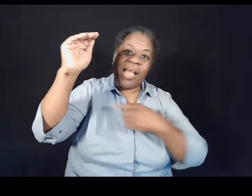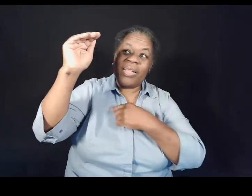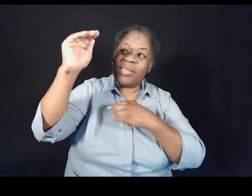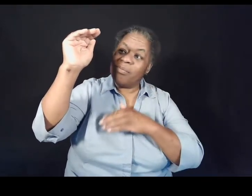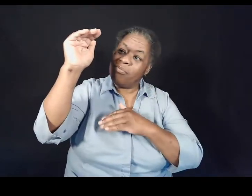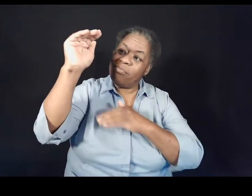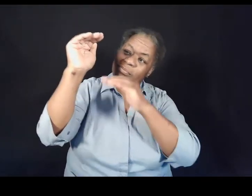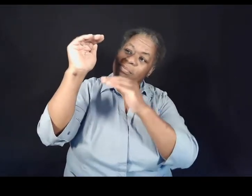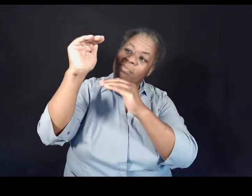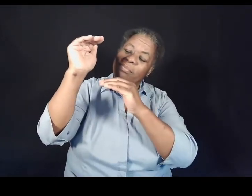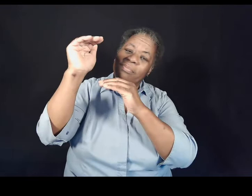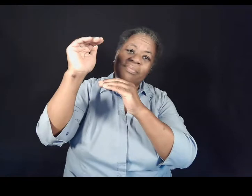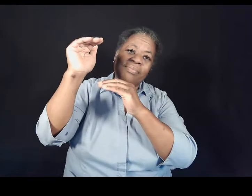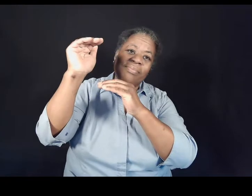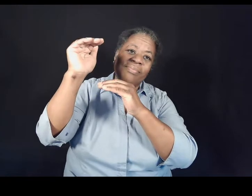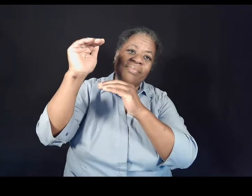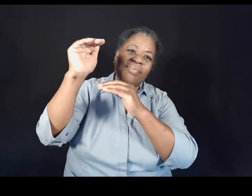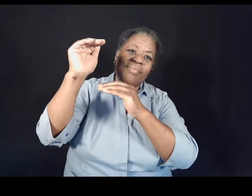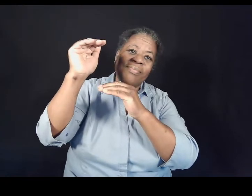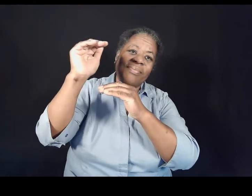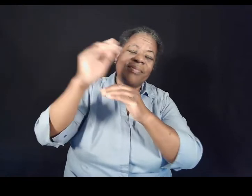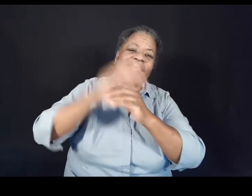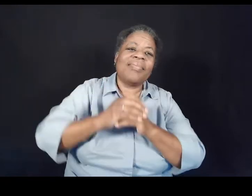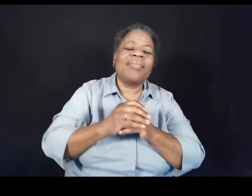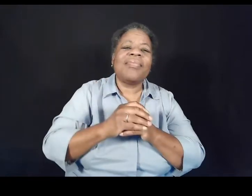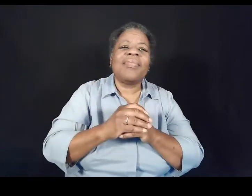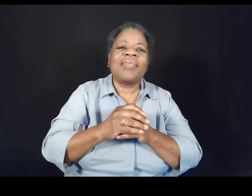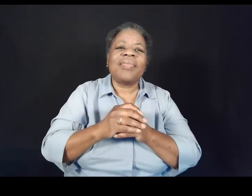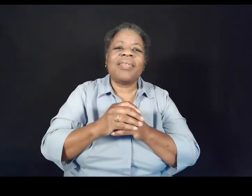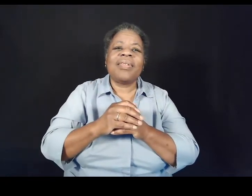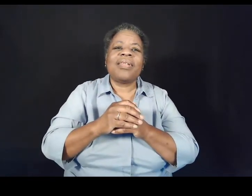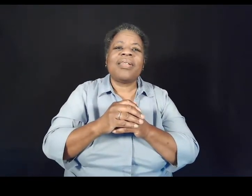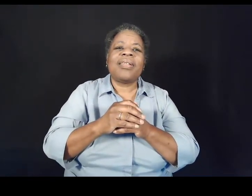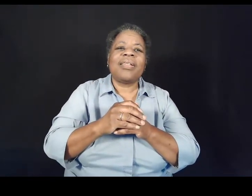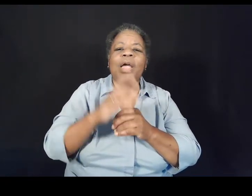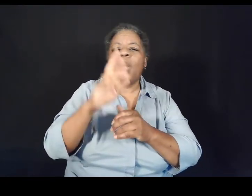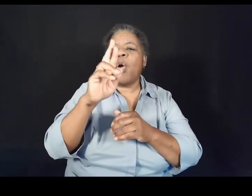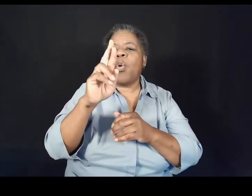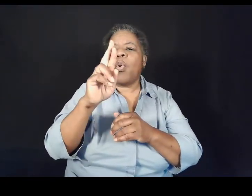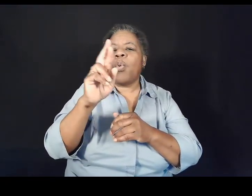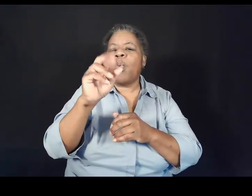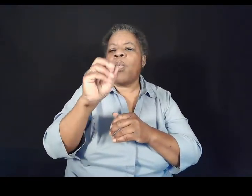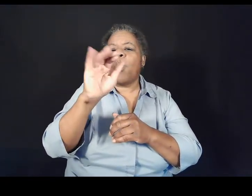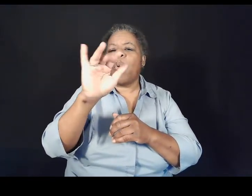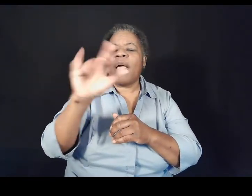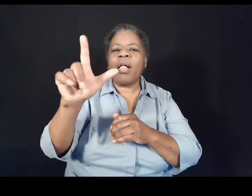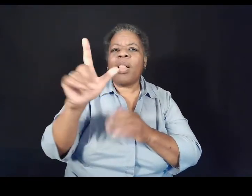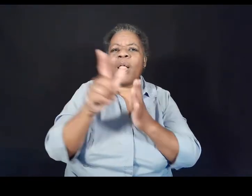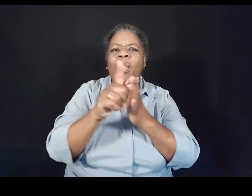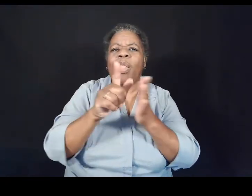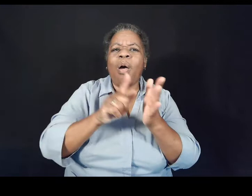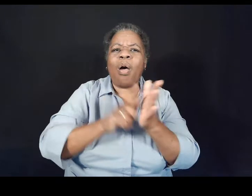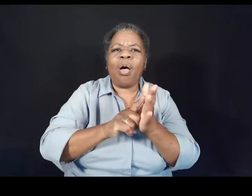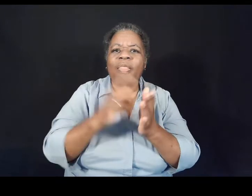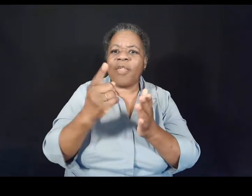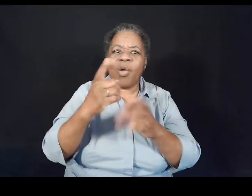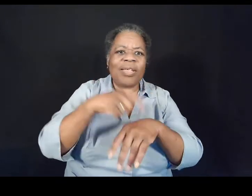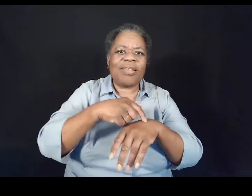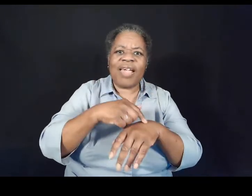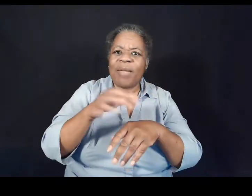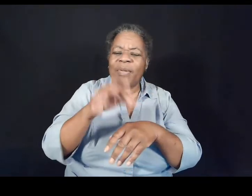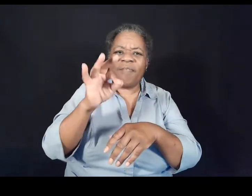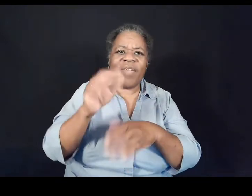Now, James uses an interesting expression here when he refers to the royal law. It's the only time we find the law described that way in the